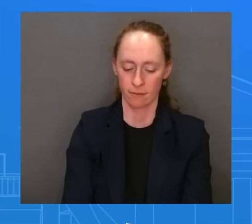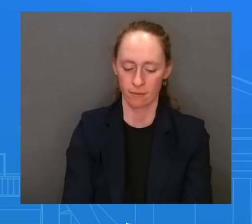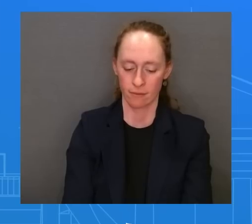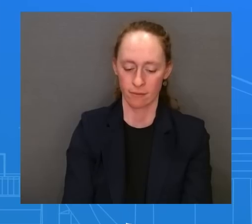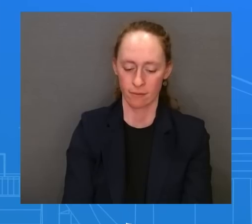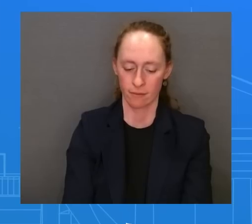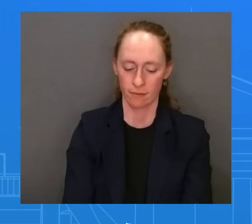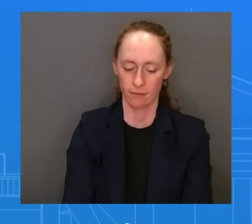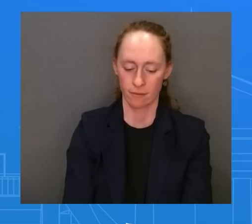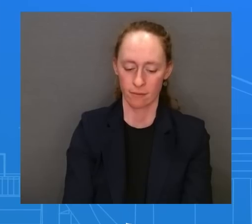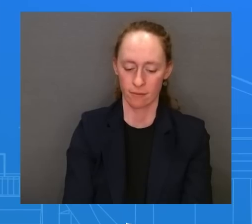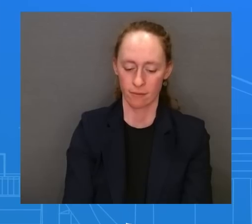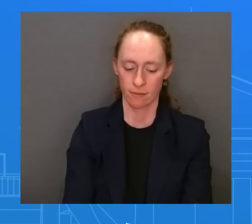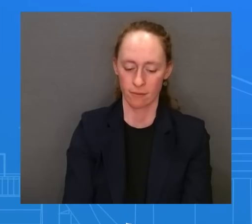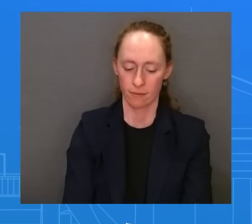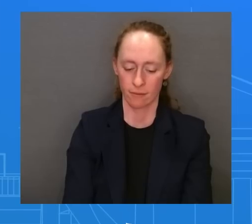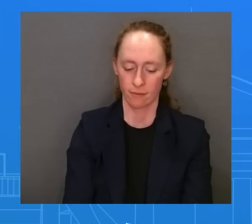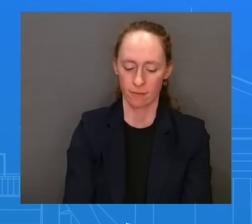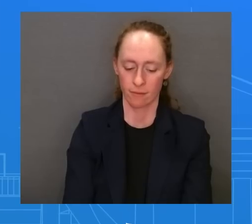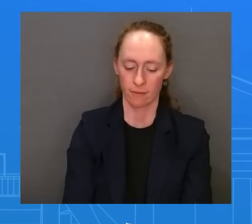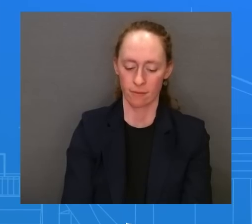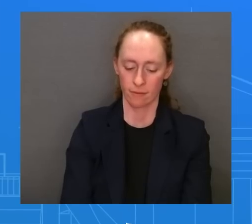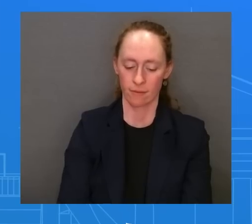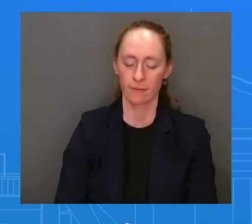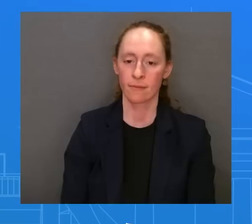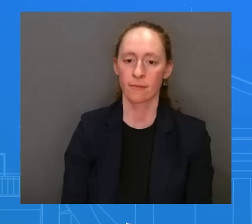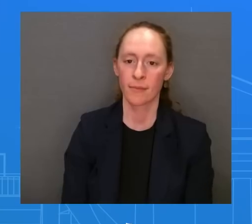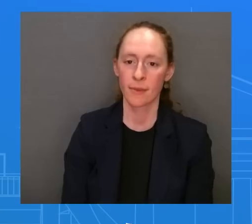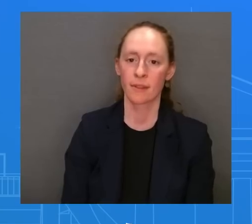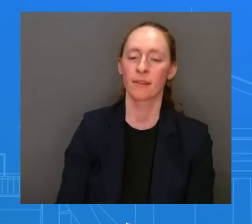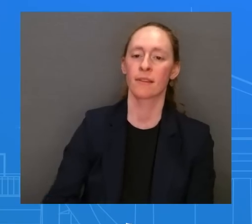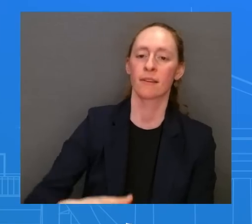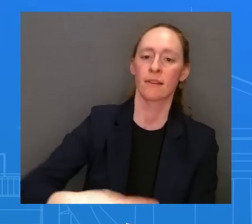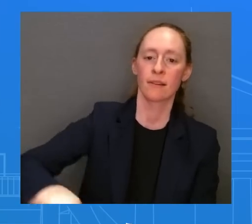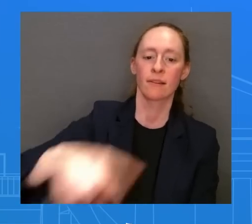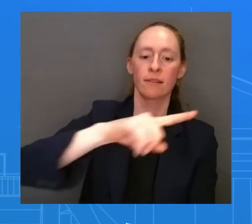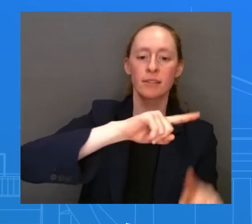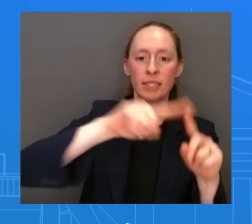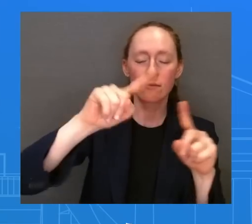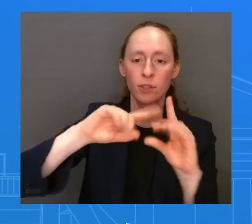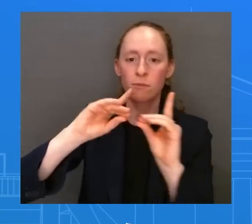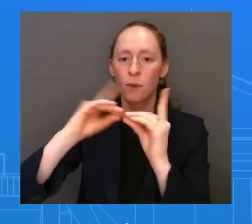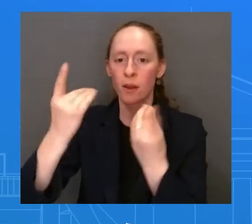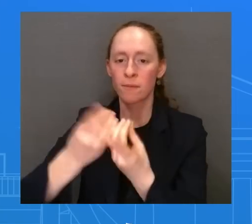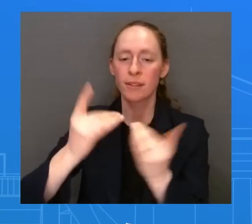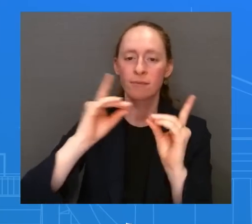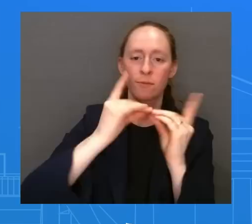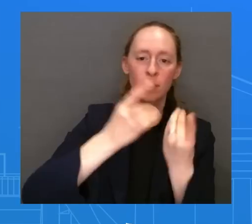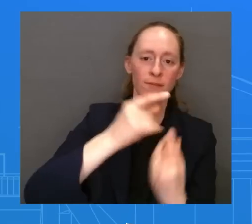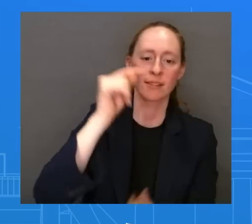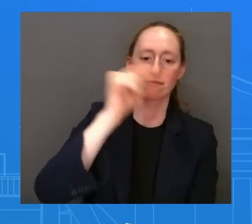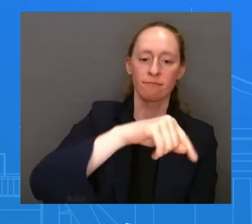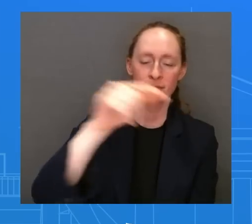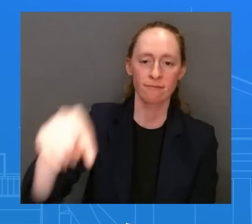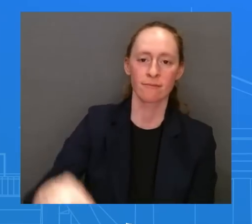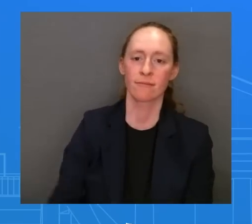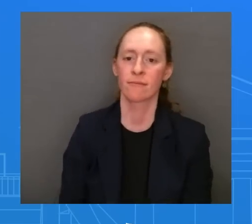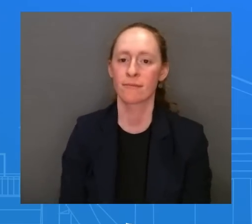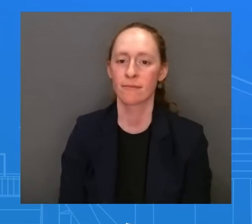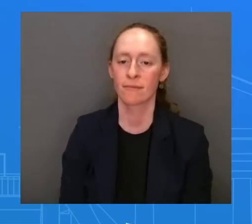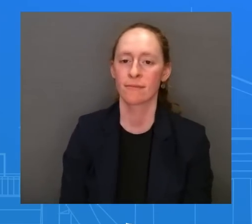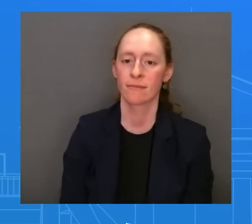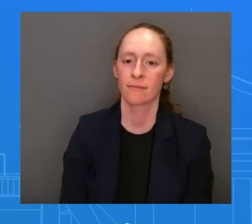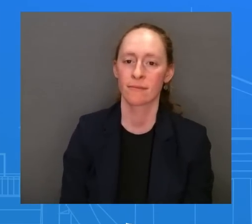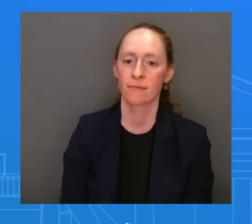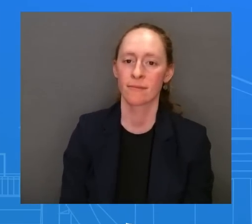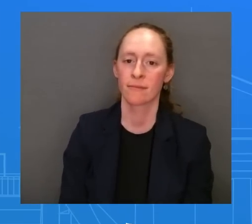the Department's reports to their respective workforces I mean there's people who worked on this withdrawal who want to learn these are classified reports I do not